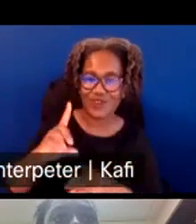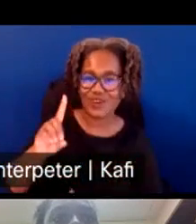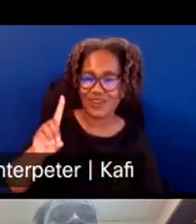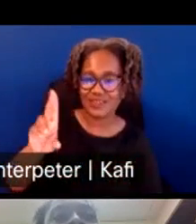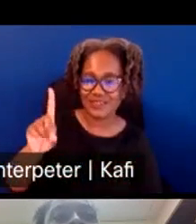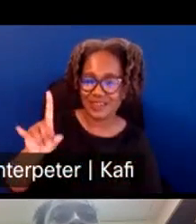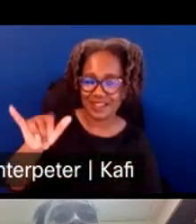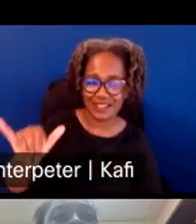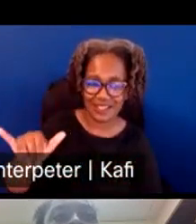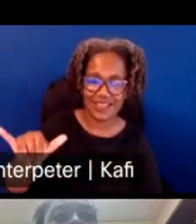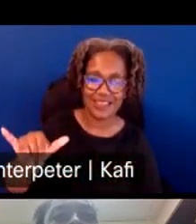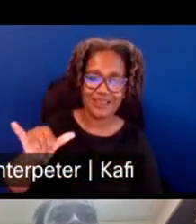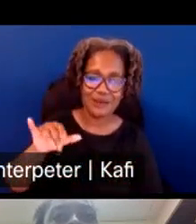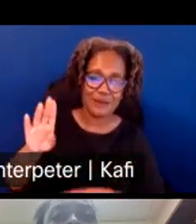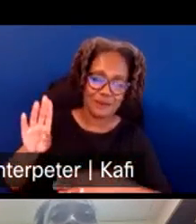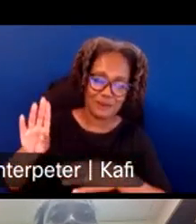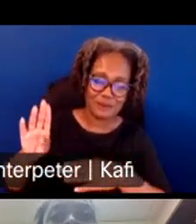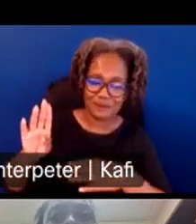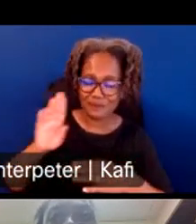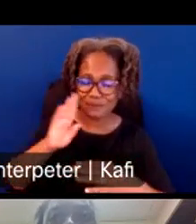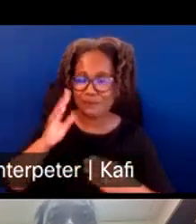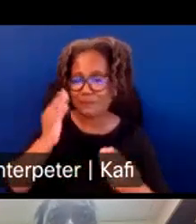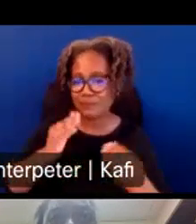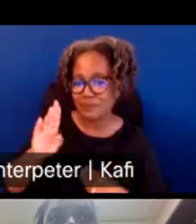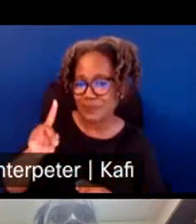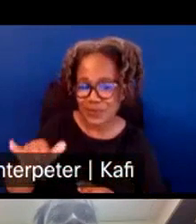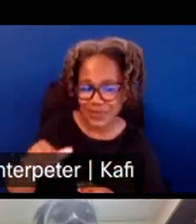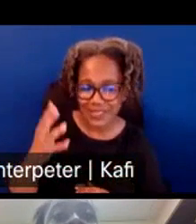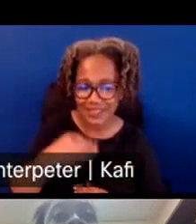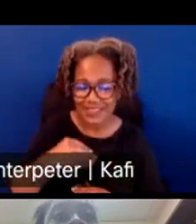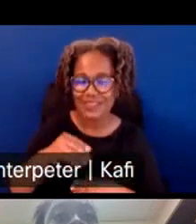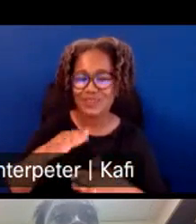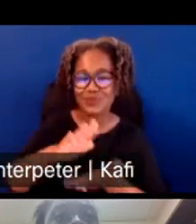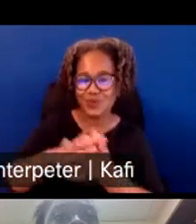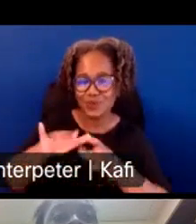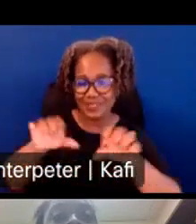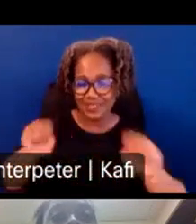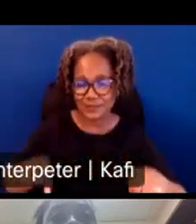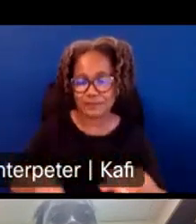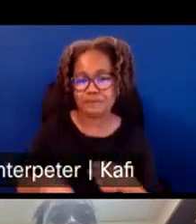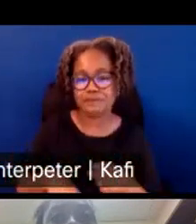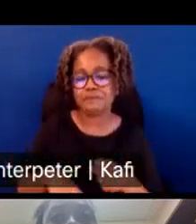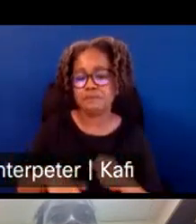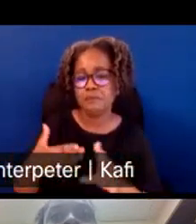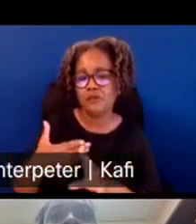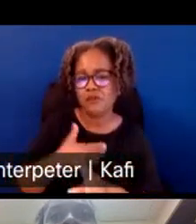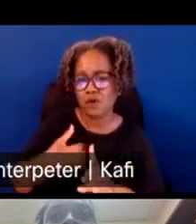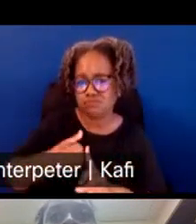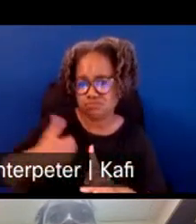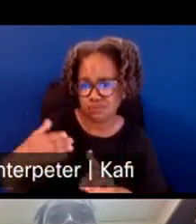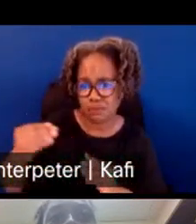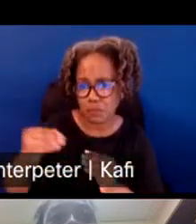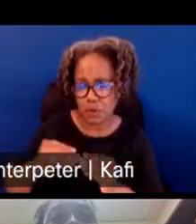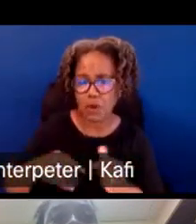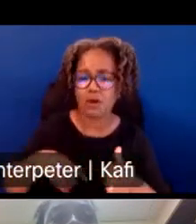housekeeping. ASL interpreters are available for this event. If you have issues viewing the interpreters, please